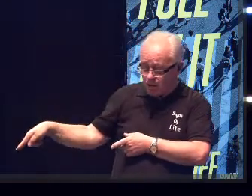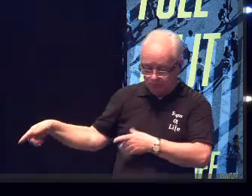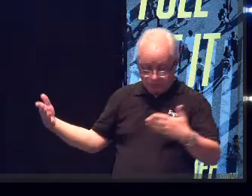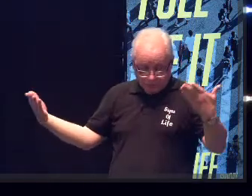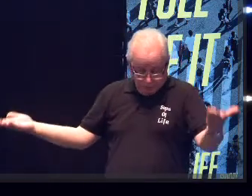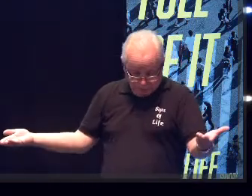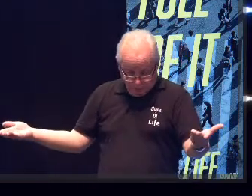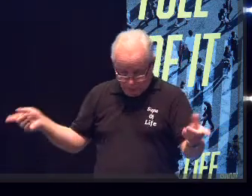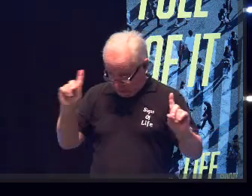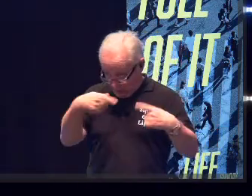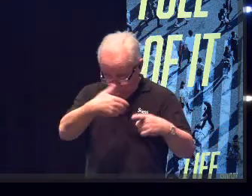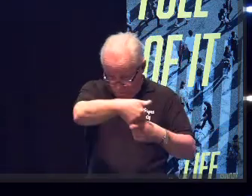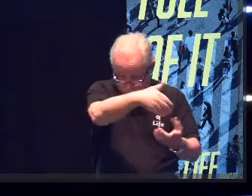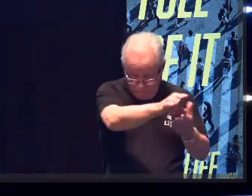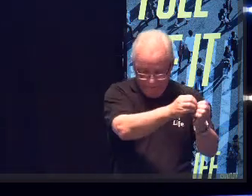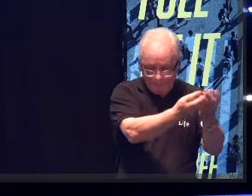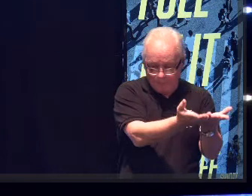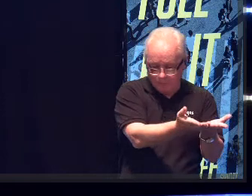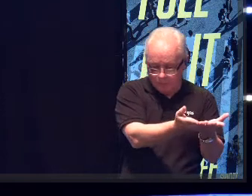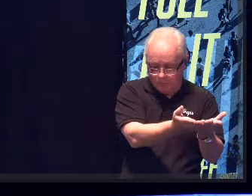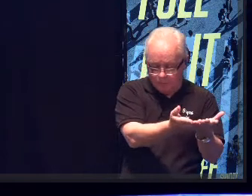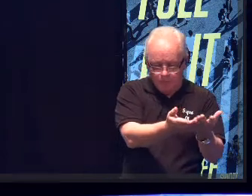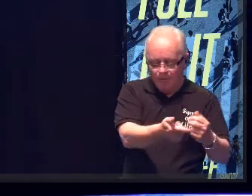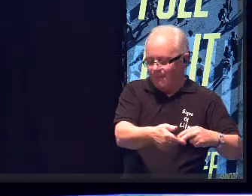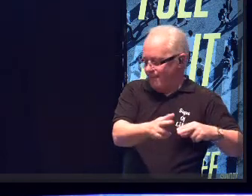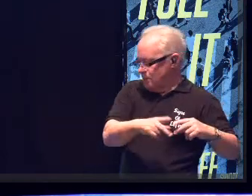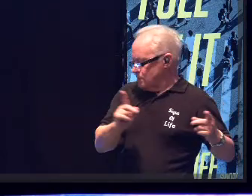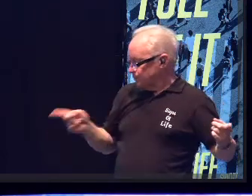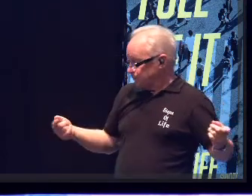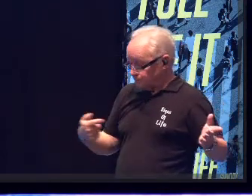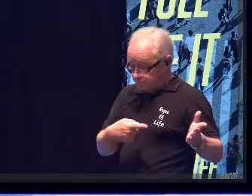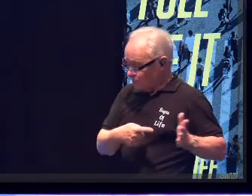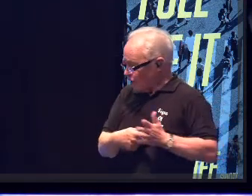We end up giving people little snippets of Jesus.